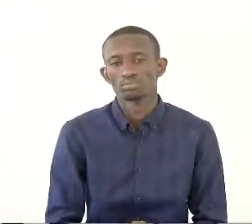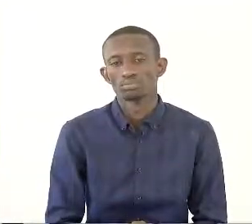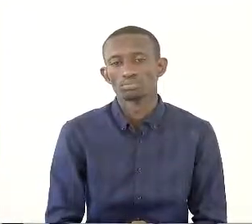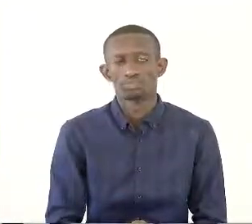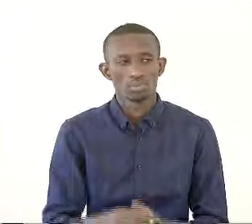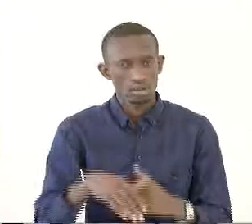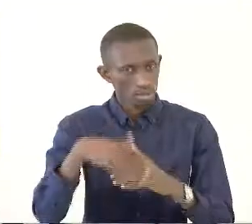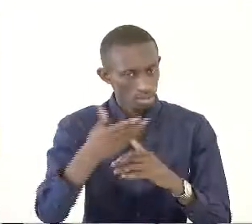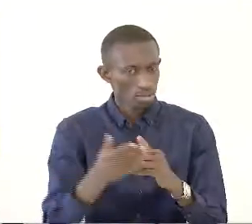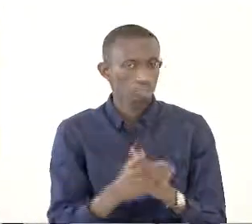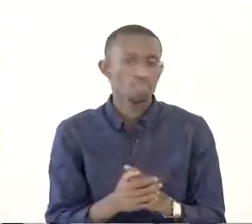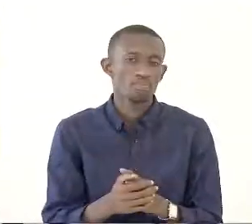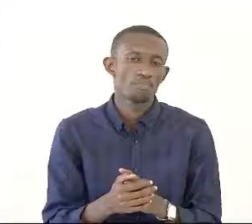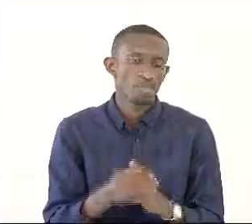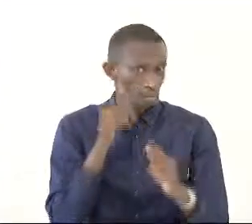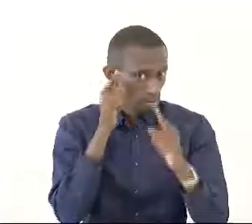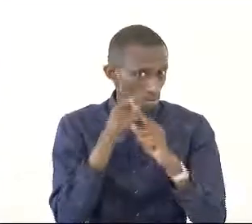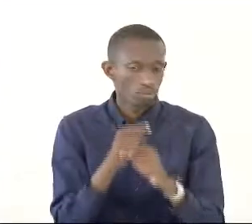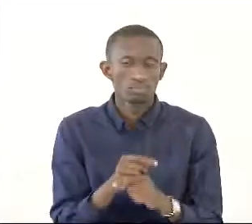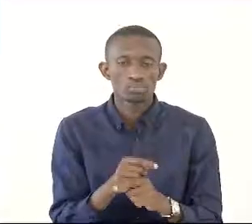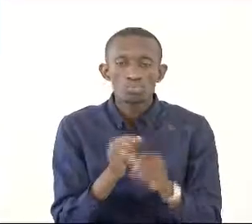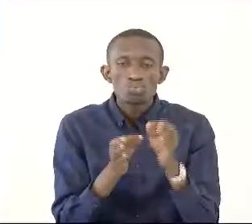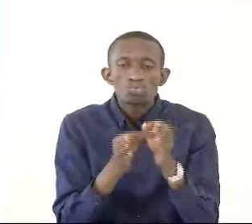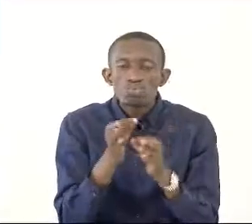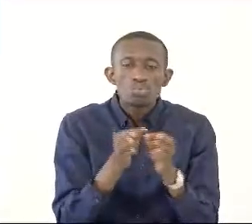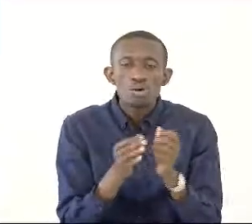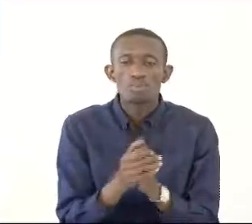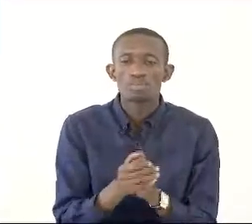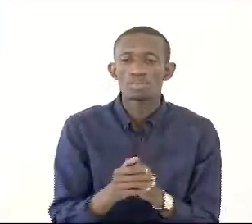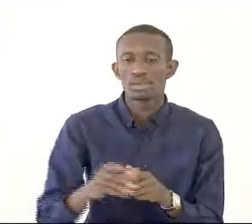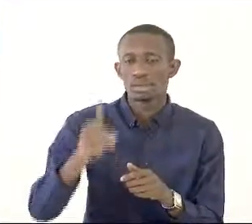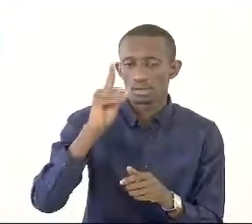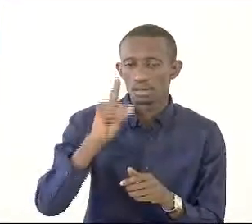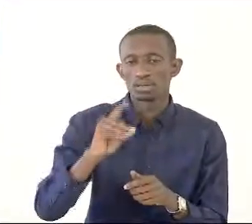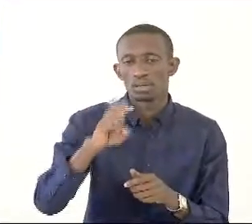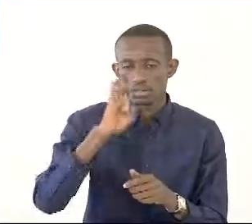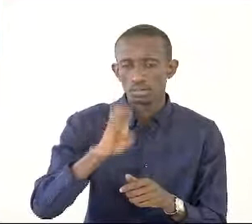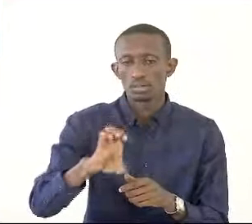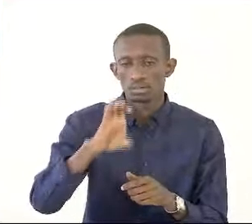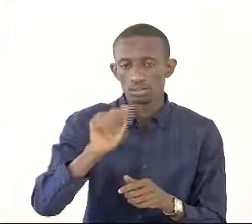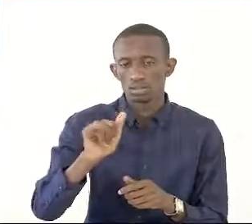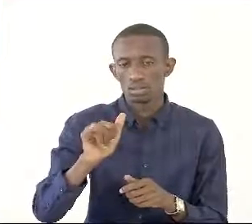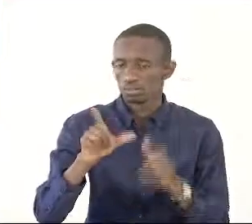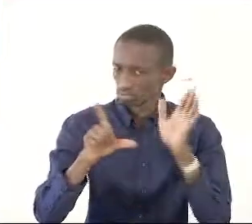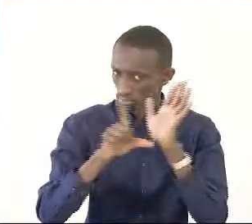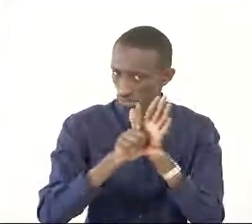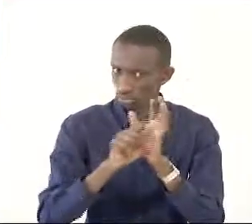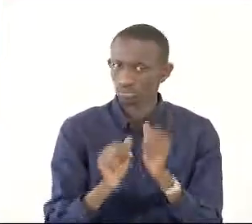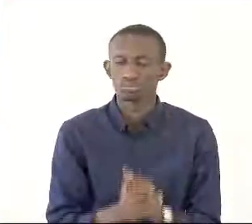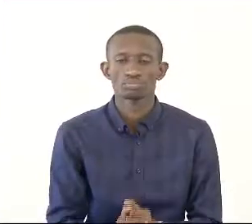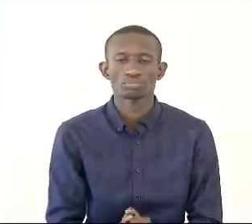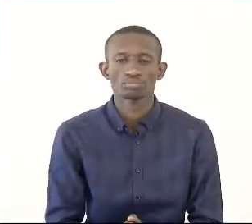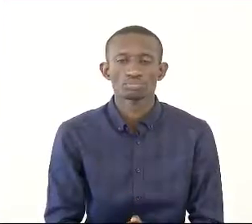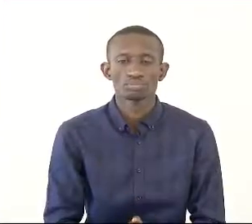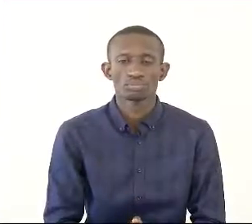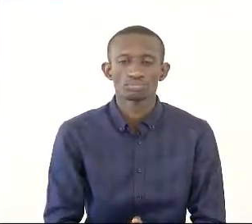another objective is to explain the decay law. In another word, you even need to do an example about that one,